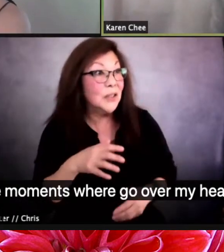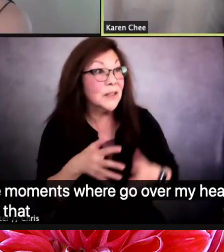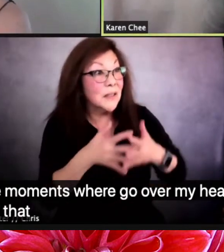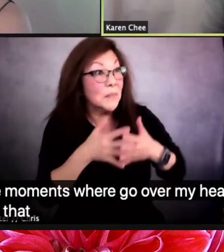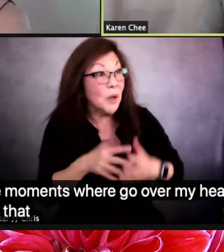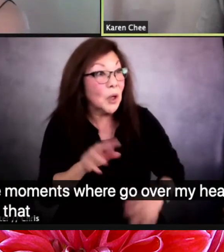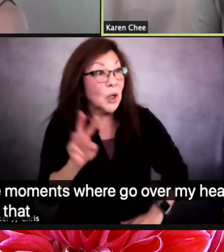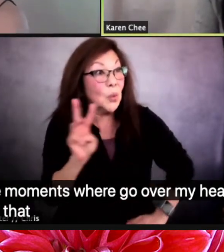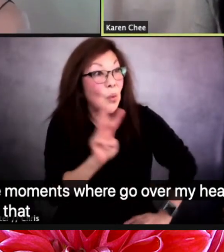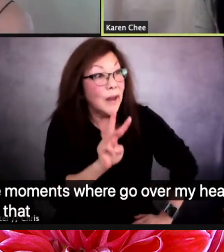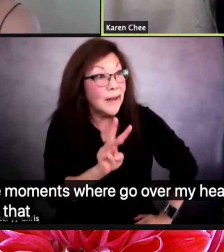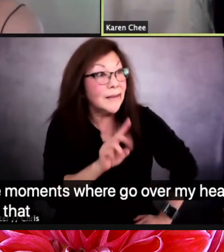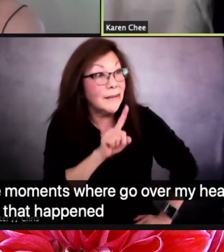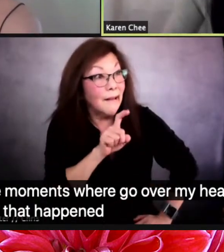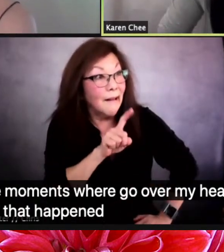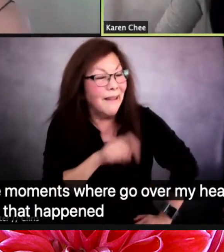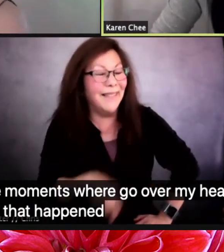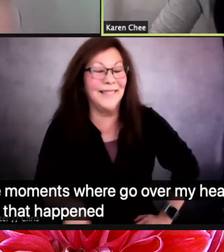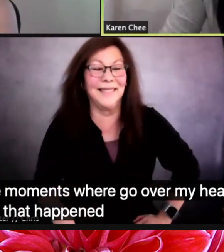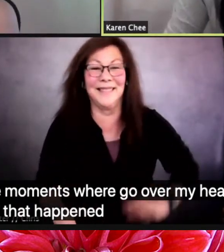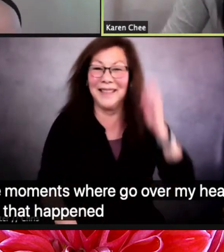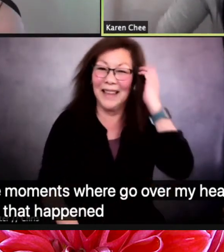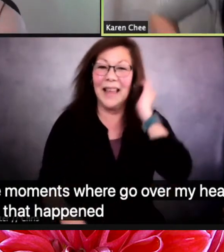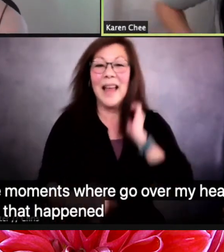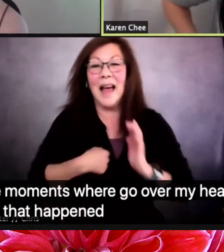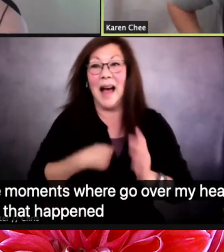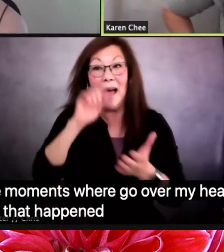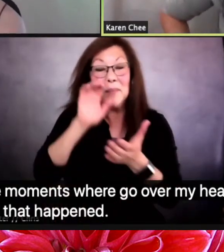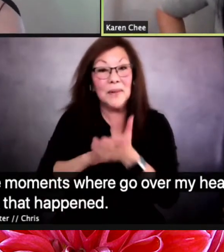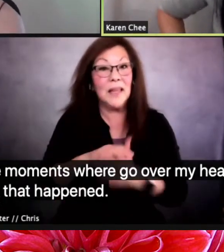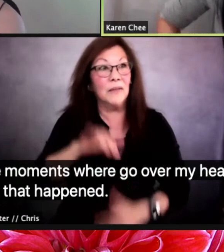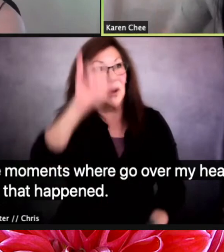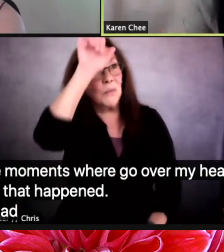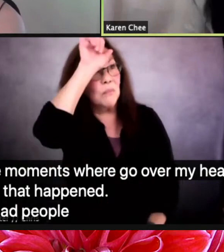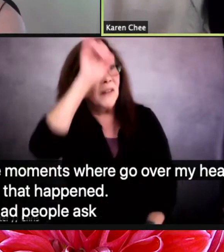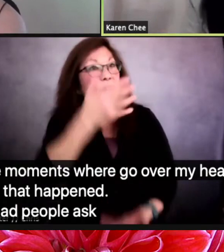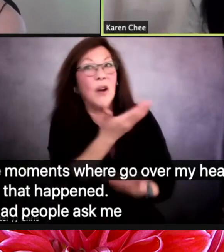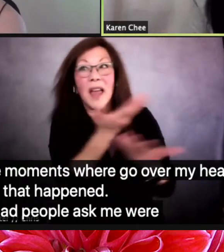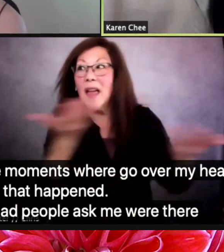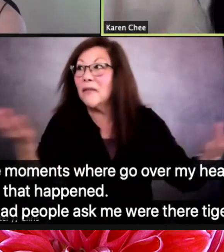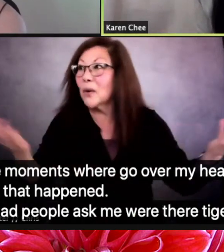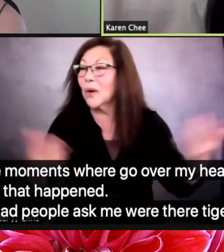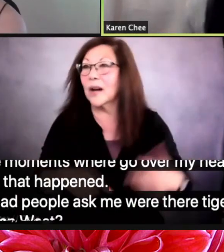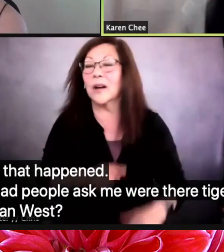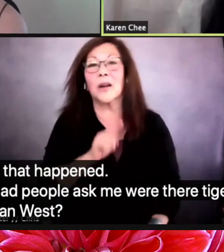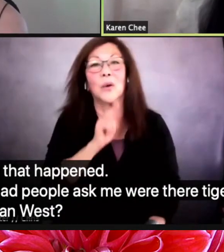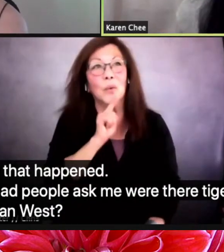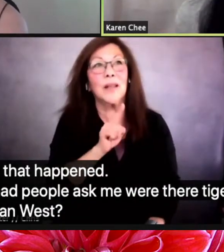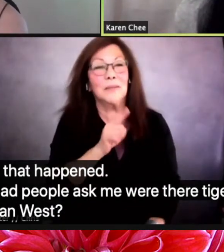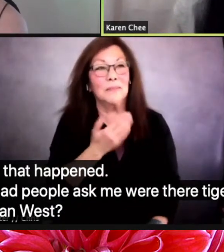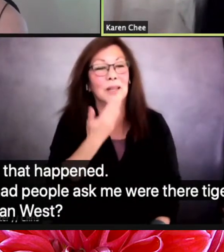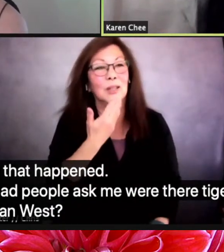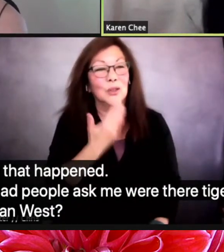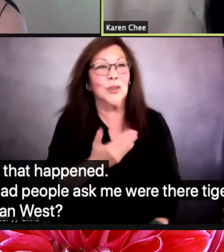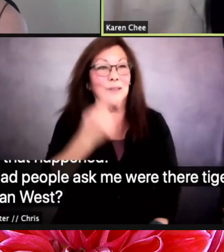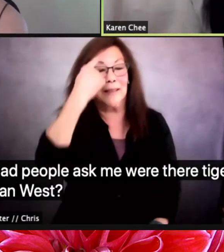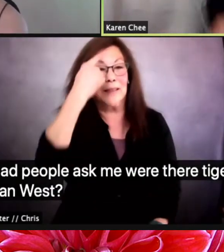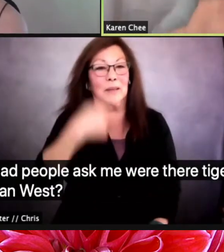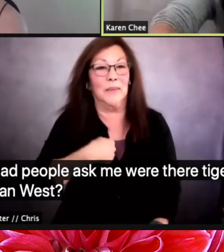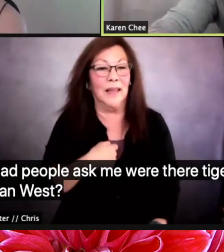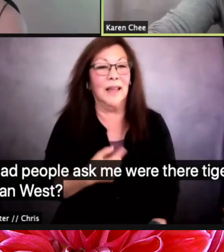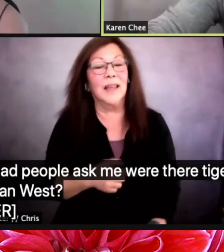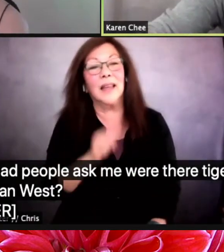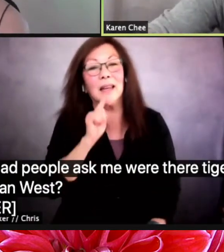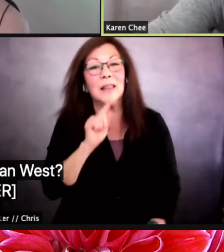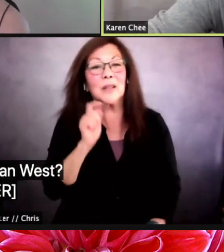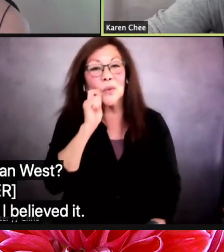it's like, truly. It's like I believed it. There were buffalo everywhere. Like this makes sense to me. But yeah, that's super cool.